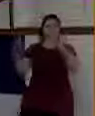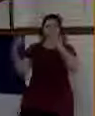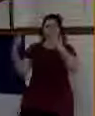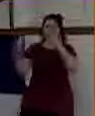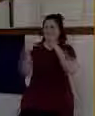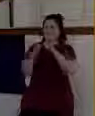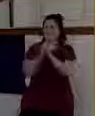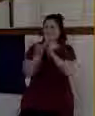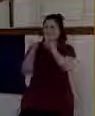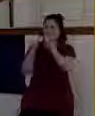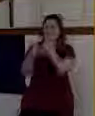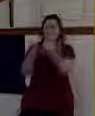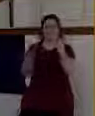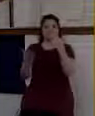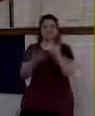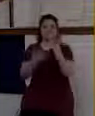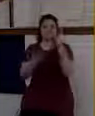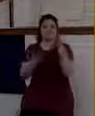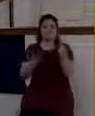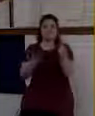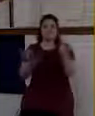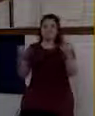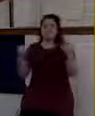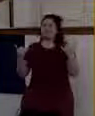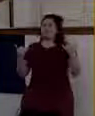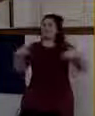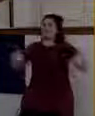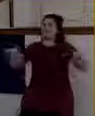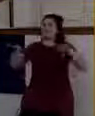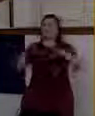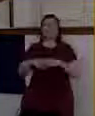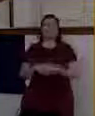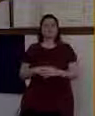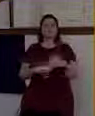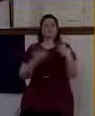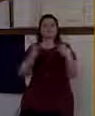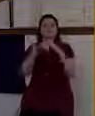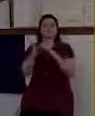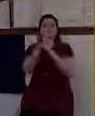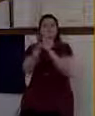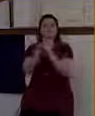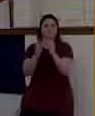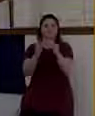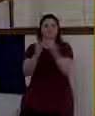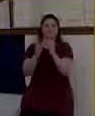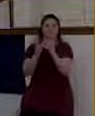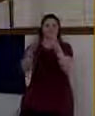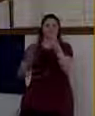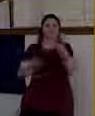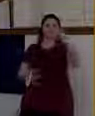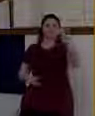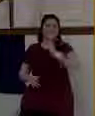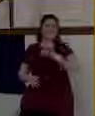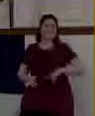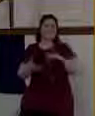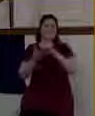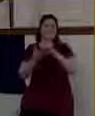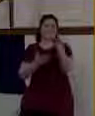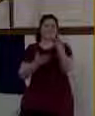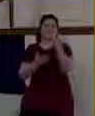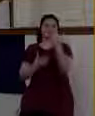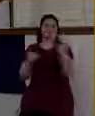It's good to see you here tonight. I invite you to take your Bible, open if you will, please, to 1 Kings in the Old Testament, 1 Kings chapter